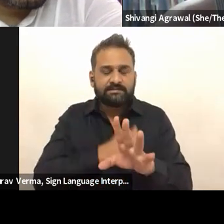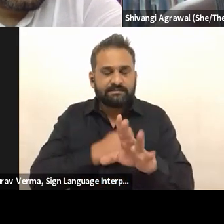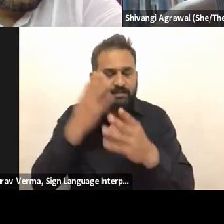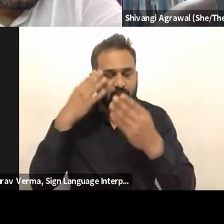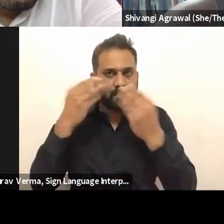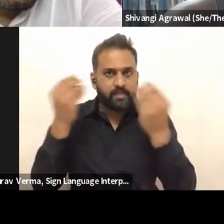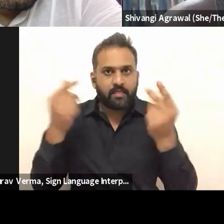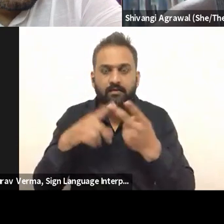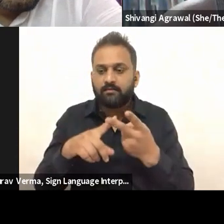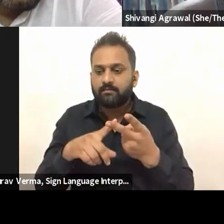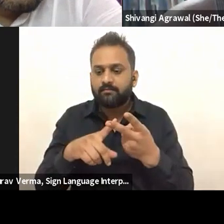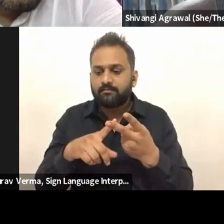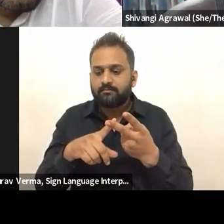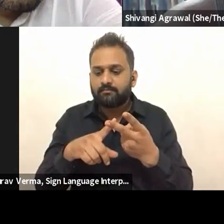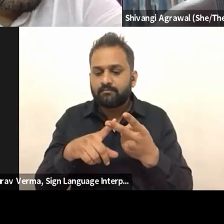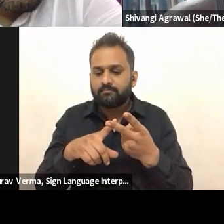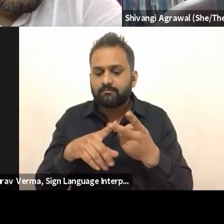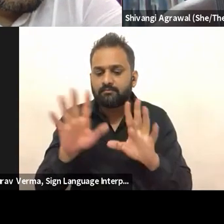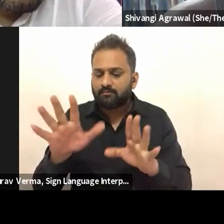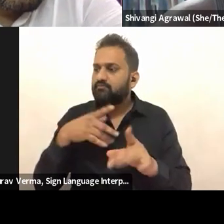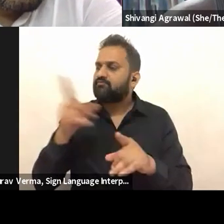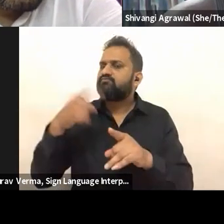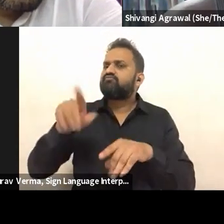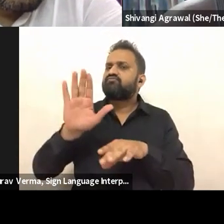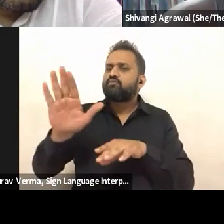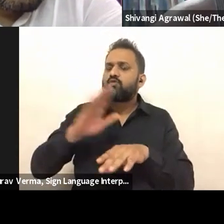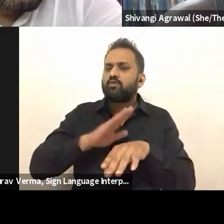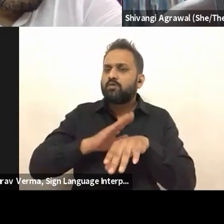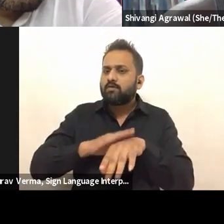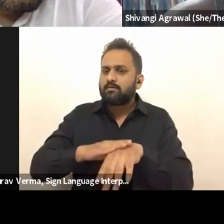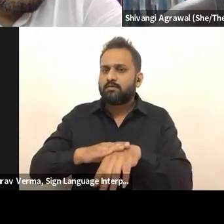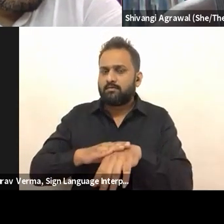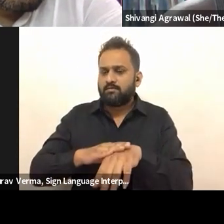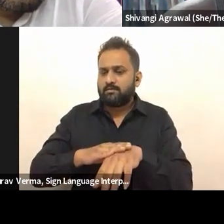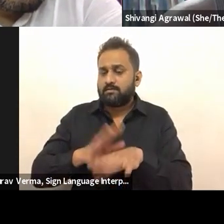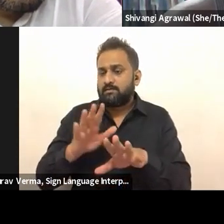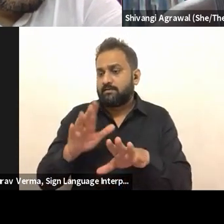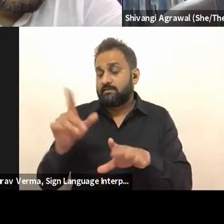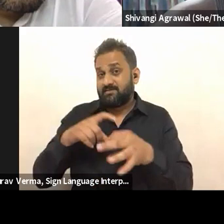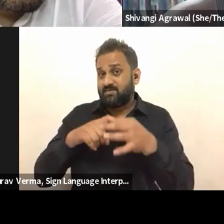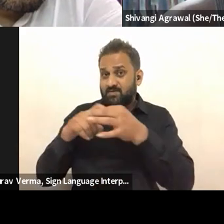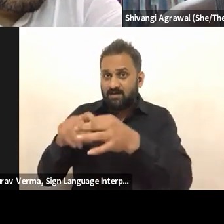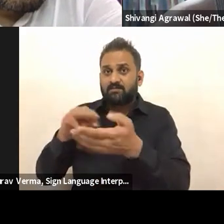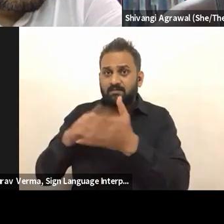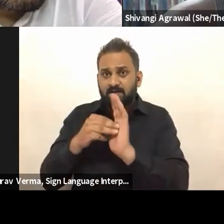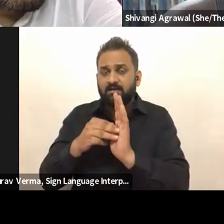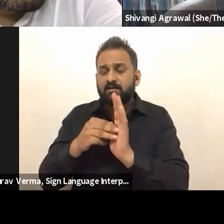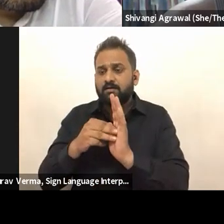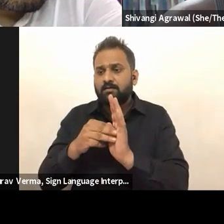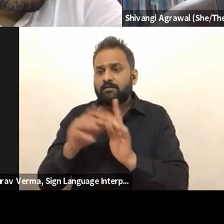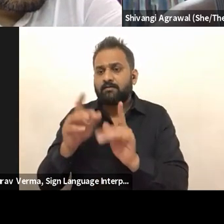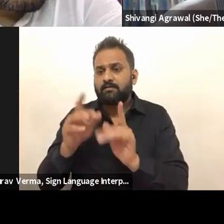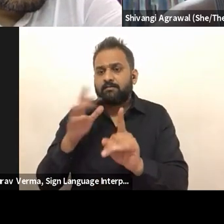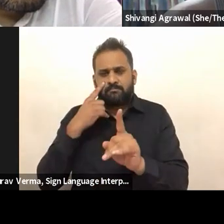With, have you experienced different, well, the question makes assumptions, but I suppose they're